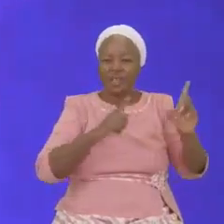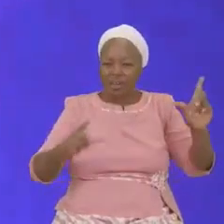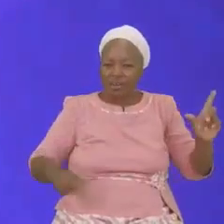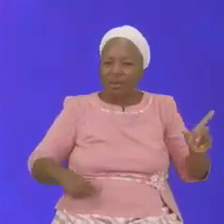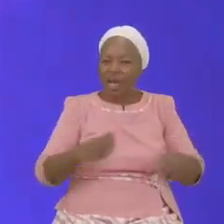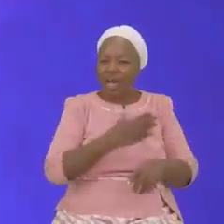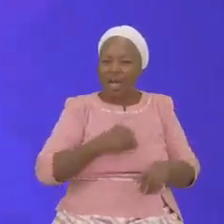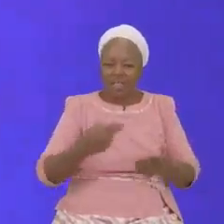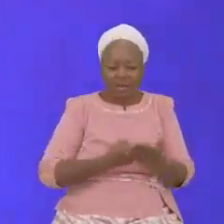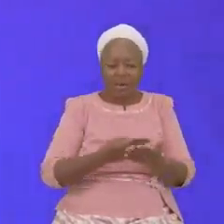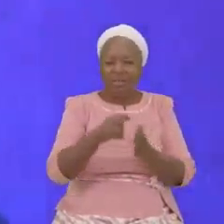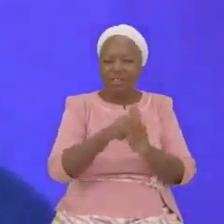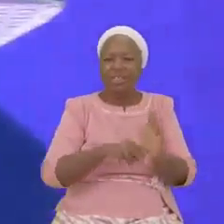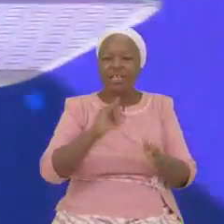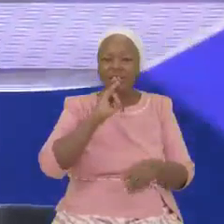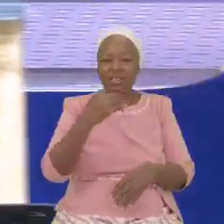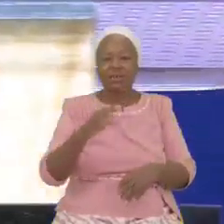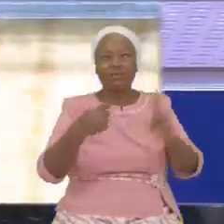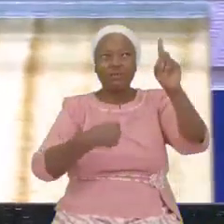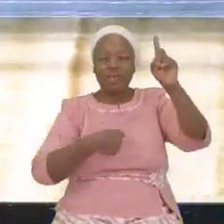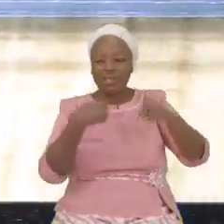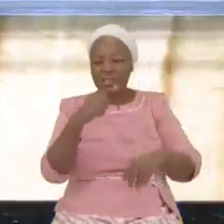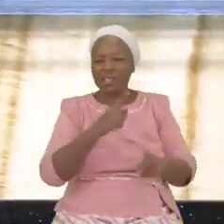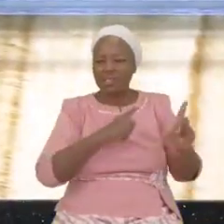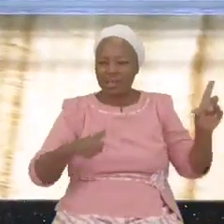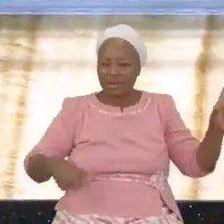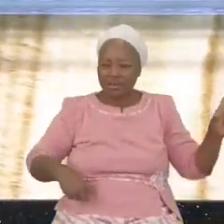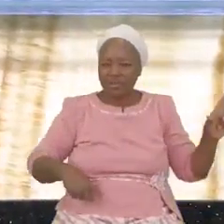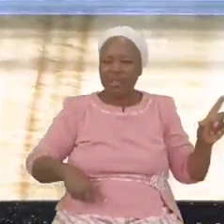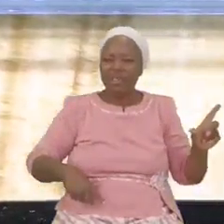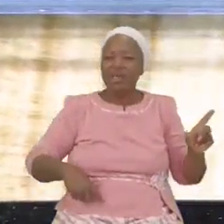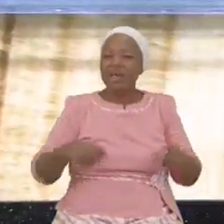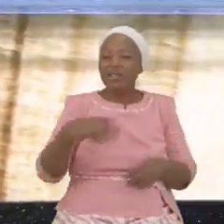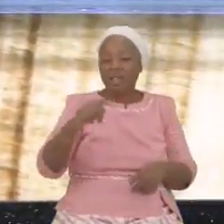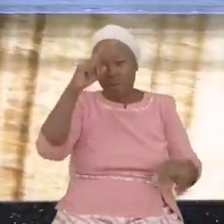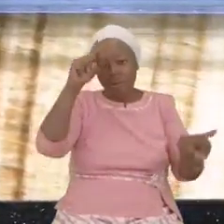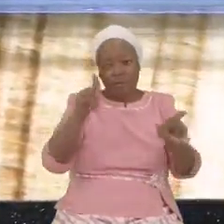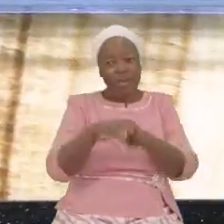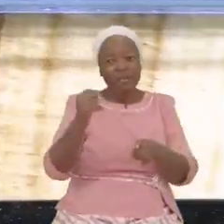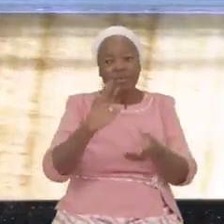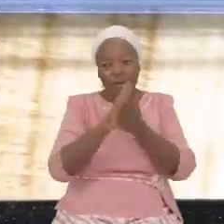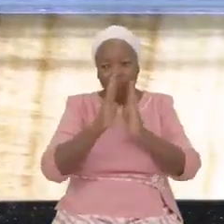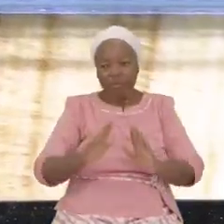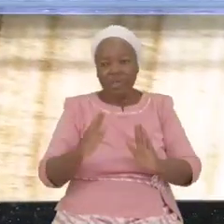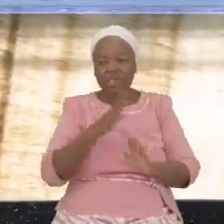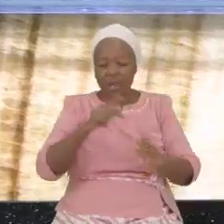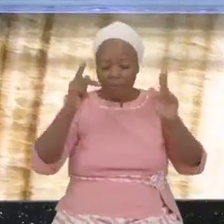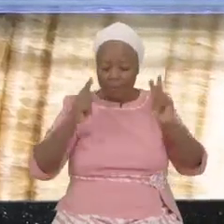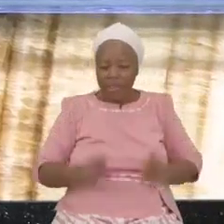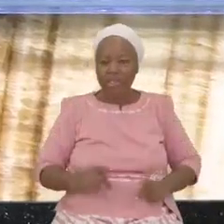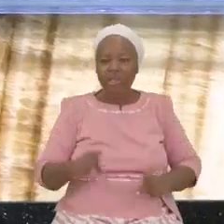and the righteousness is of me, says the Lord. The covenant of peace, a